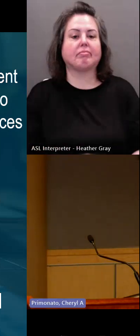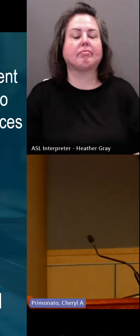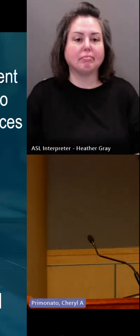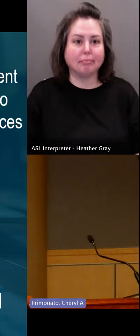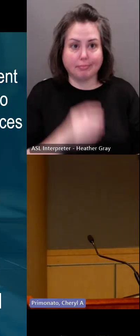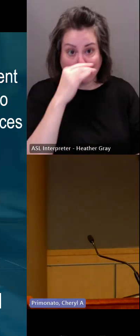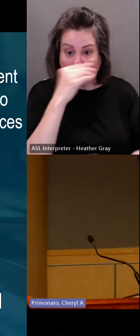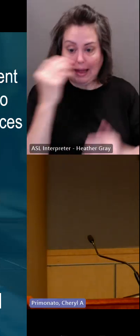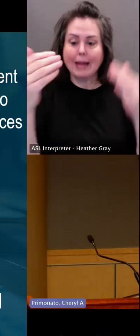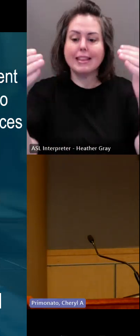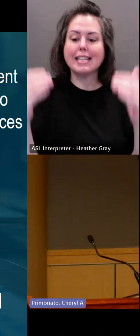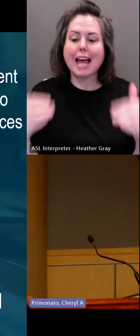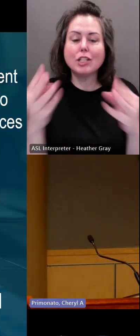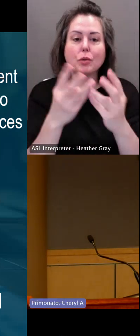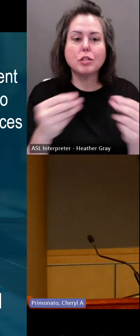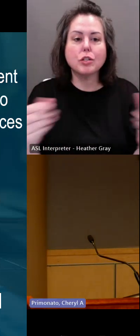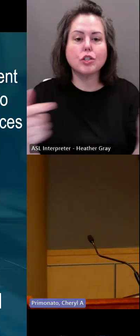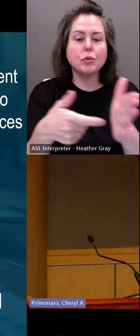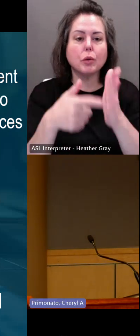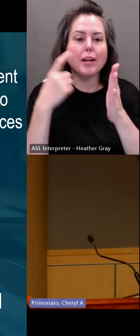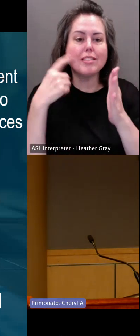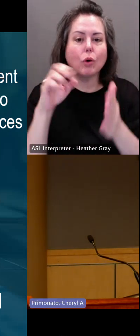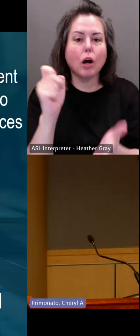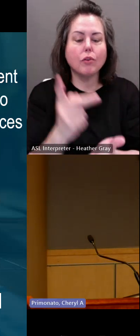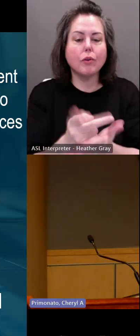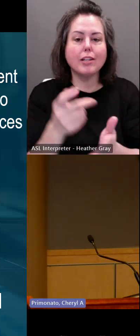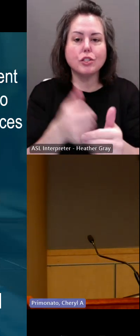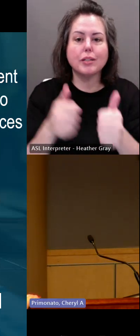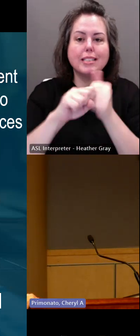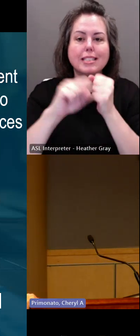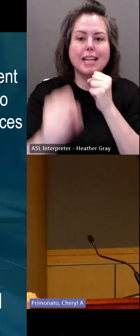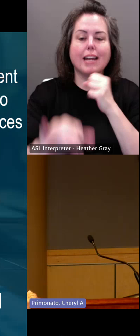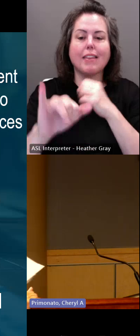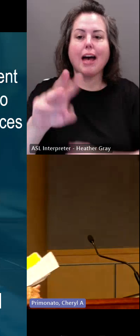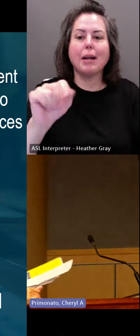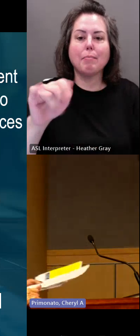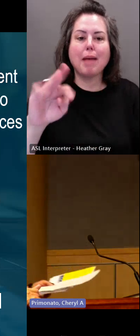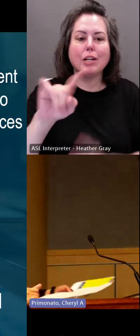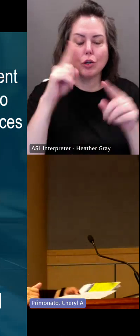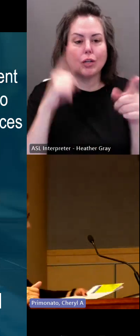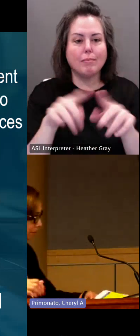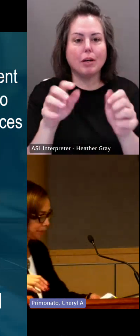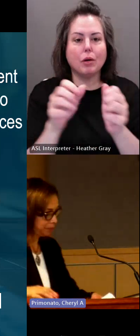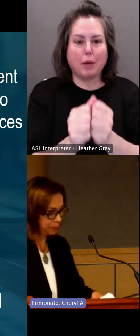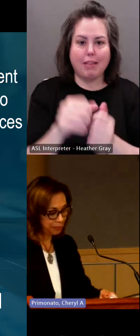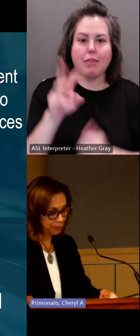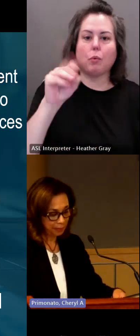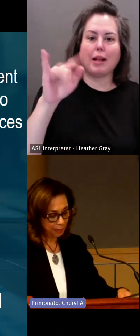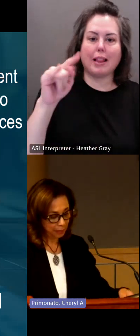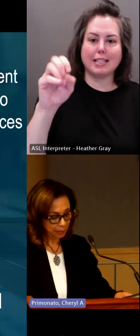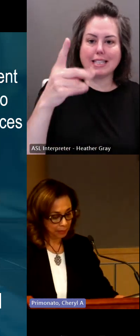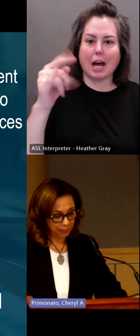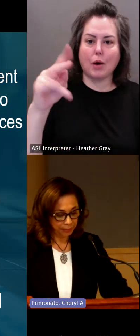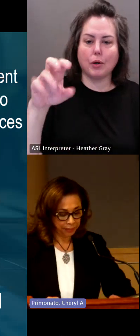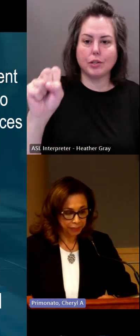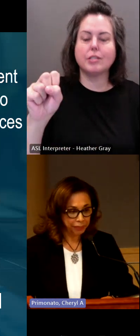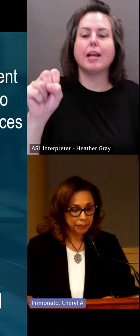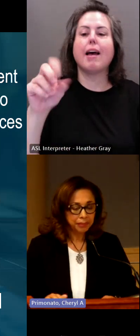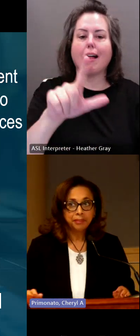The next resolution is a request for authorization to extend an amend agreement with Willis Towers Watson US LLC to